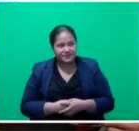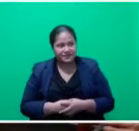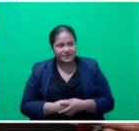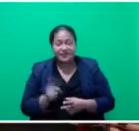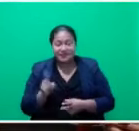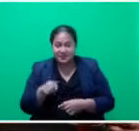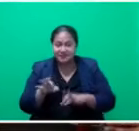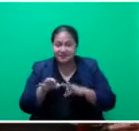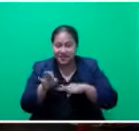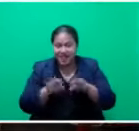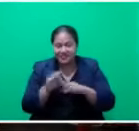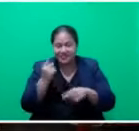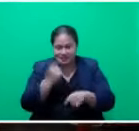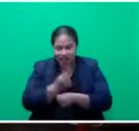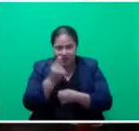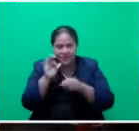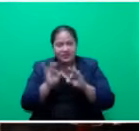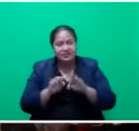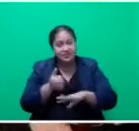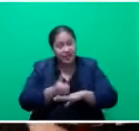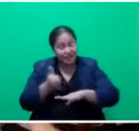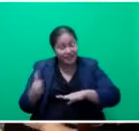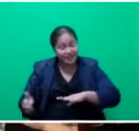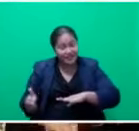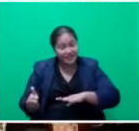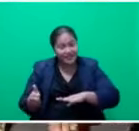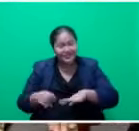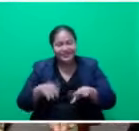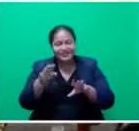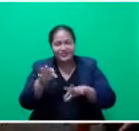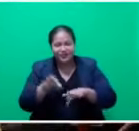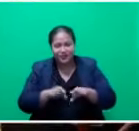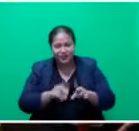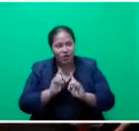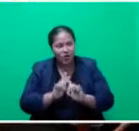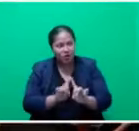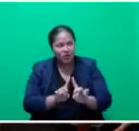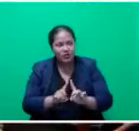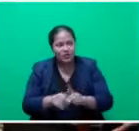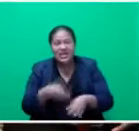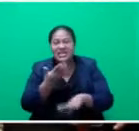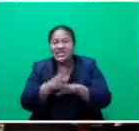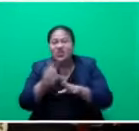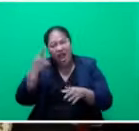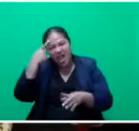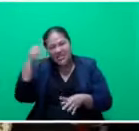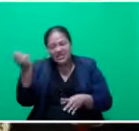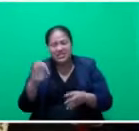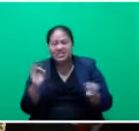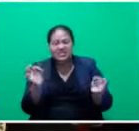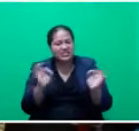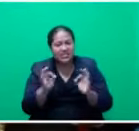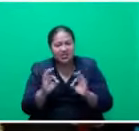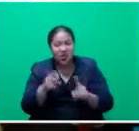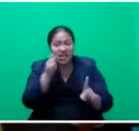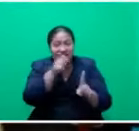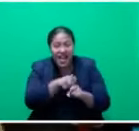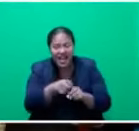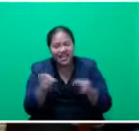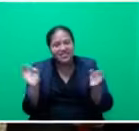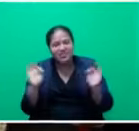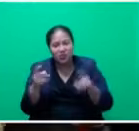following. New ideas? Zero. Targets? Zero. Timelines?